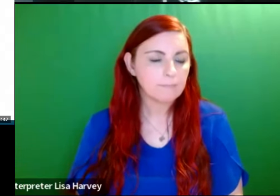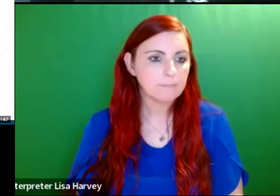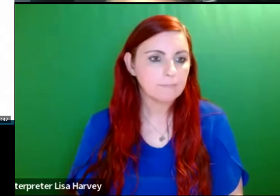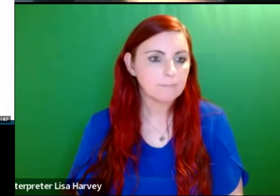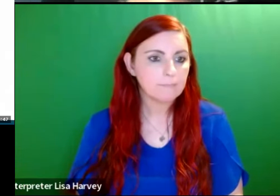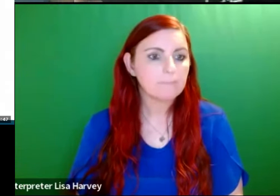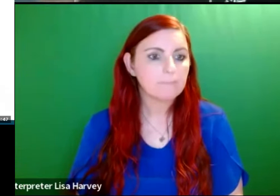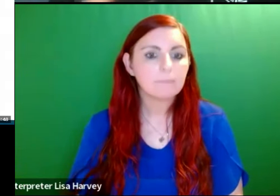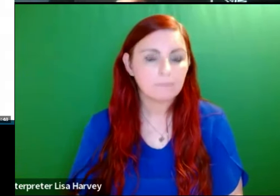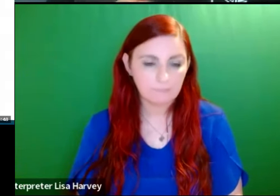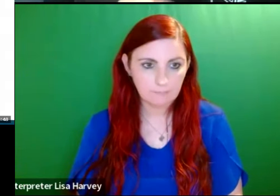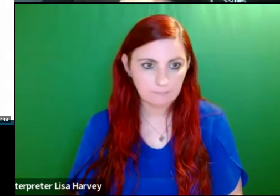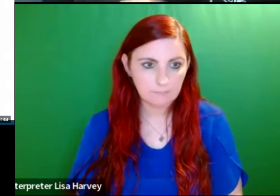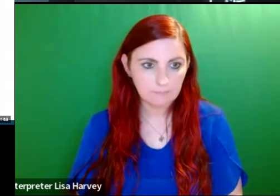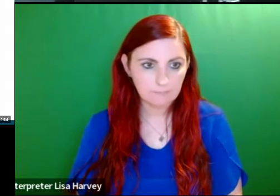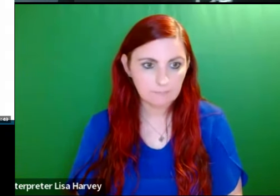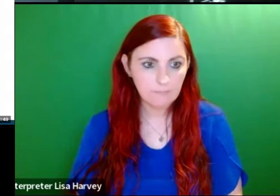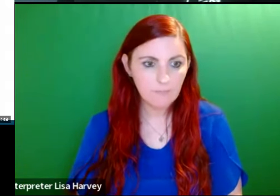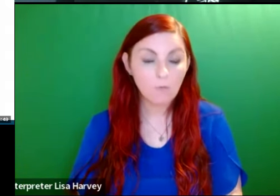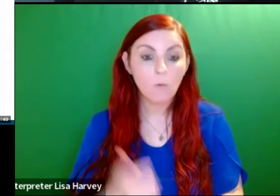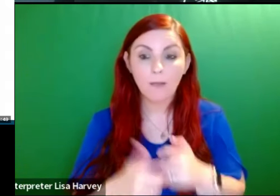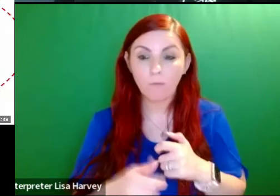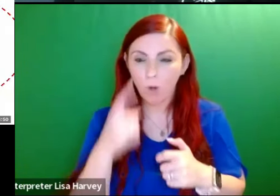Okay, so if I look at the distribution then,